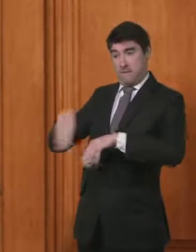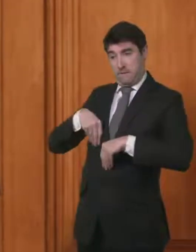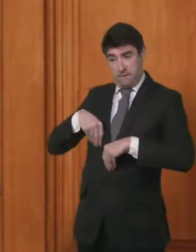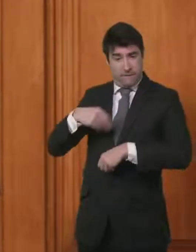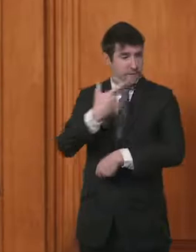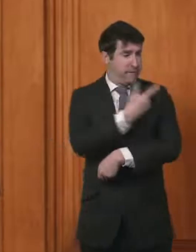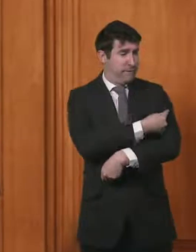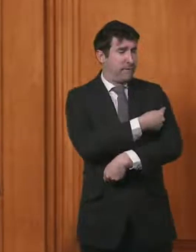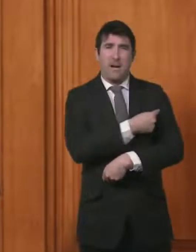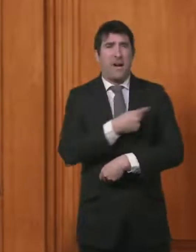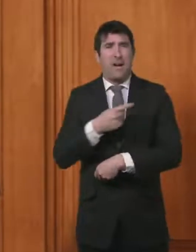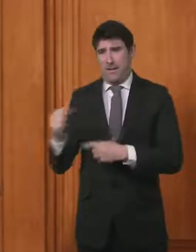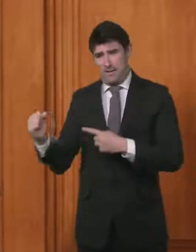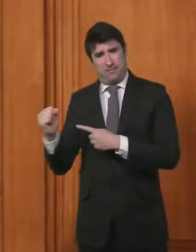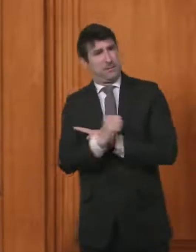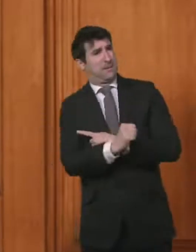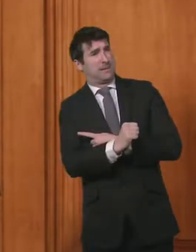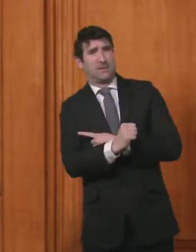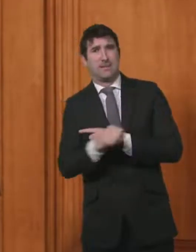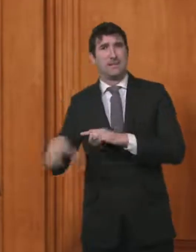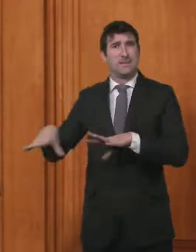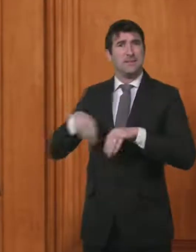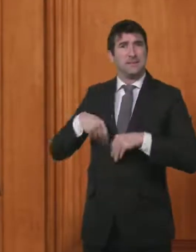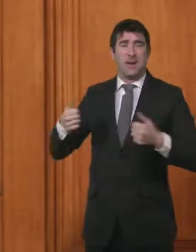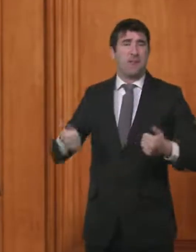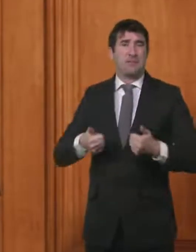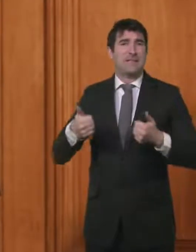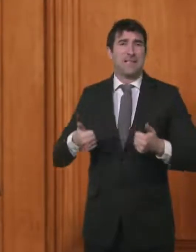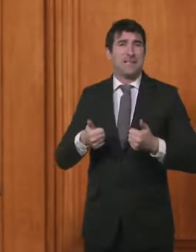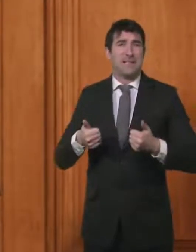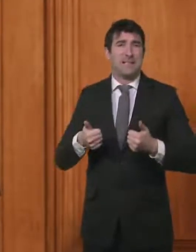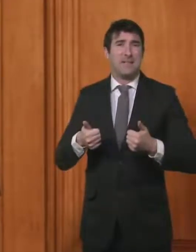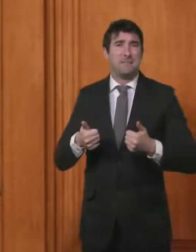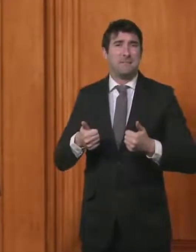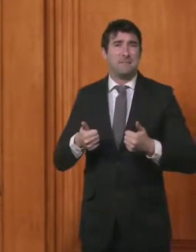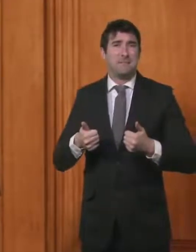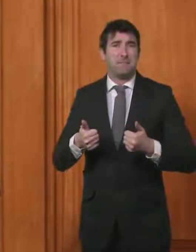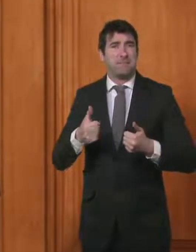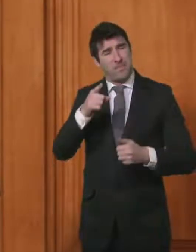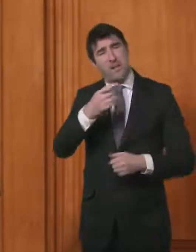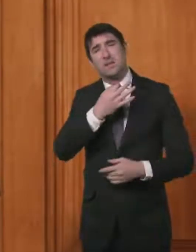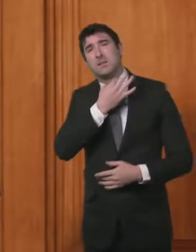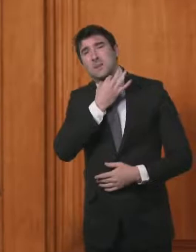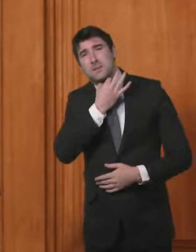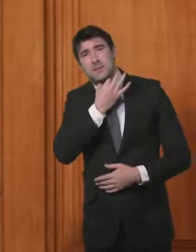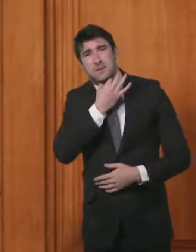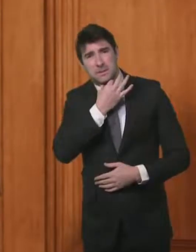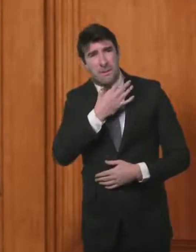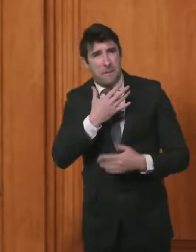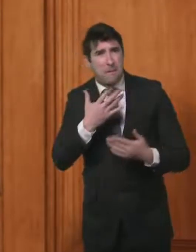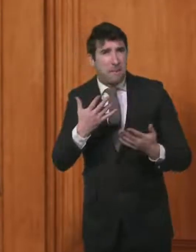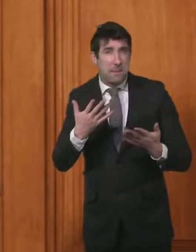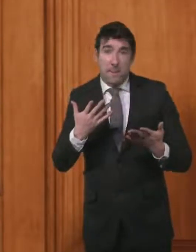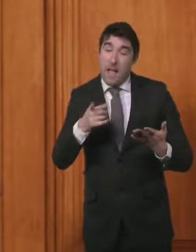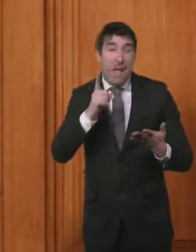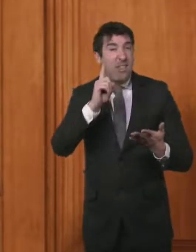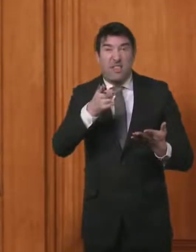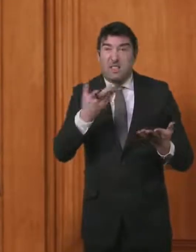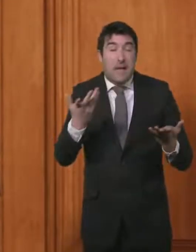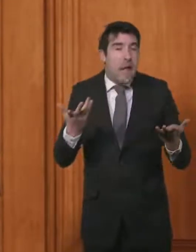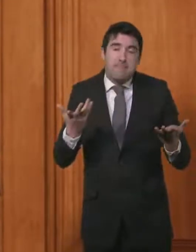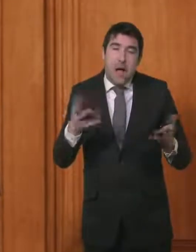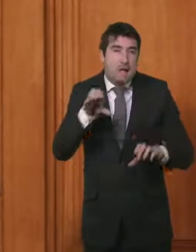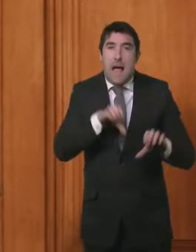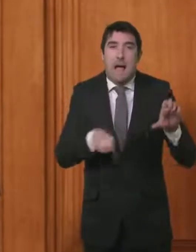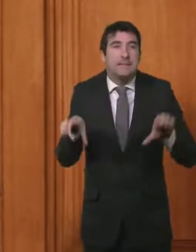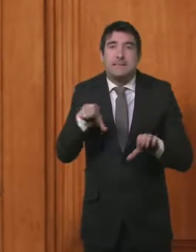levels are very high compared to when they are very low. But it is just a biological fact that you can't make a vaccine